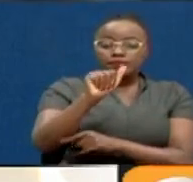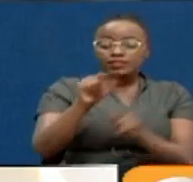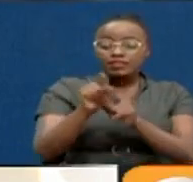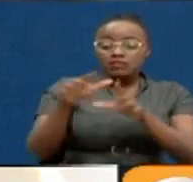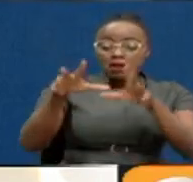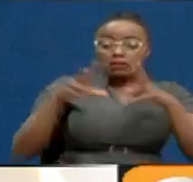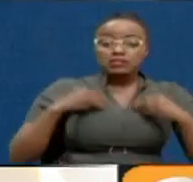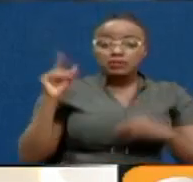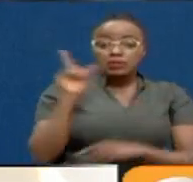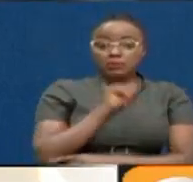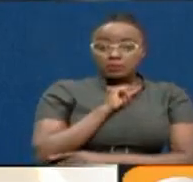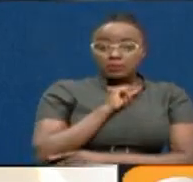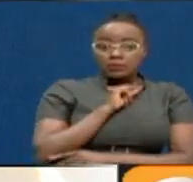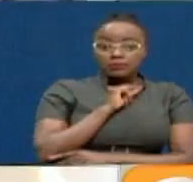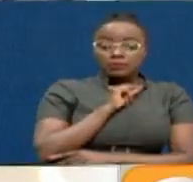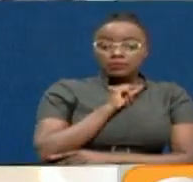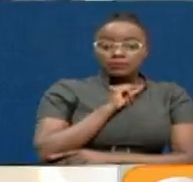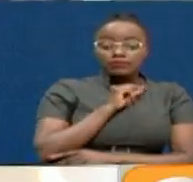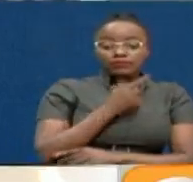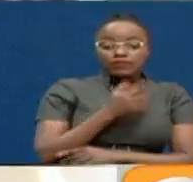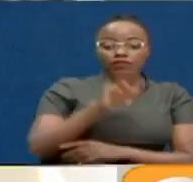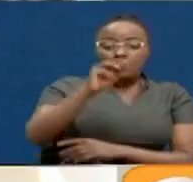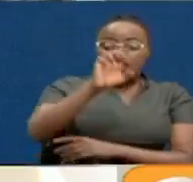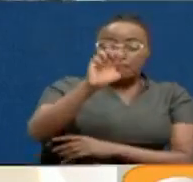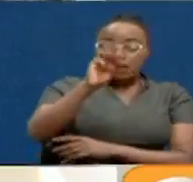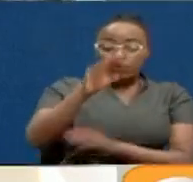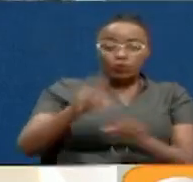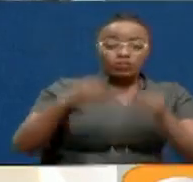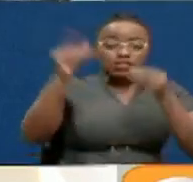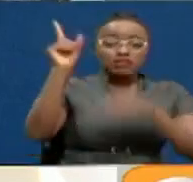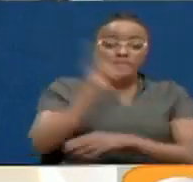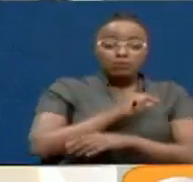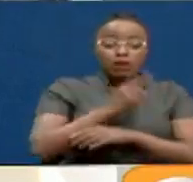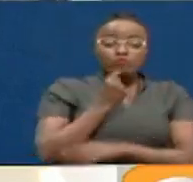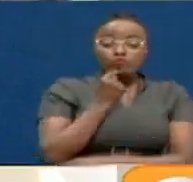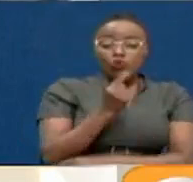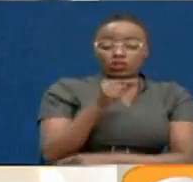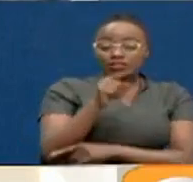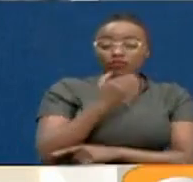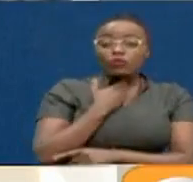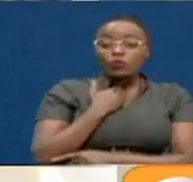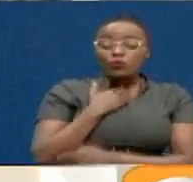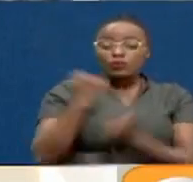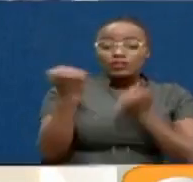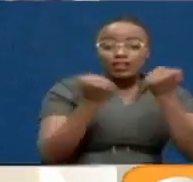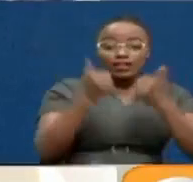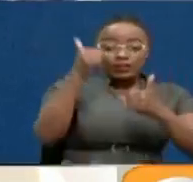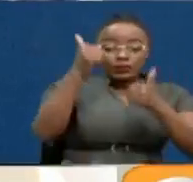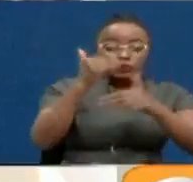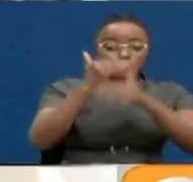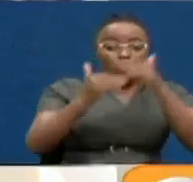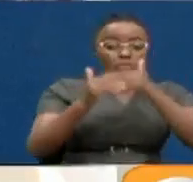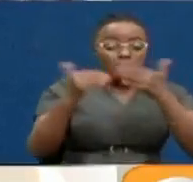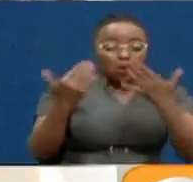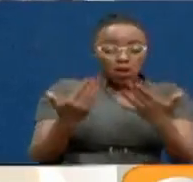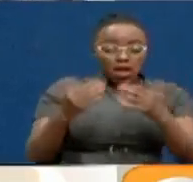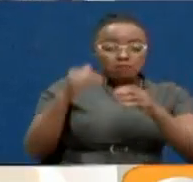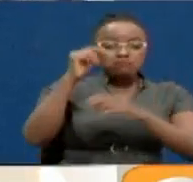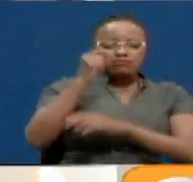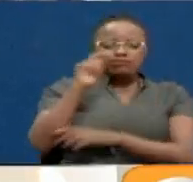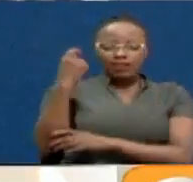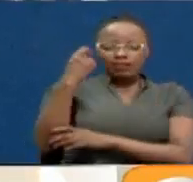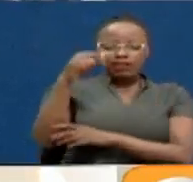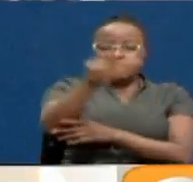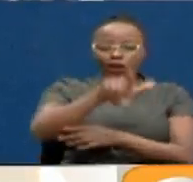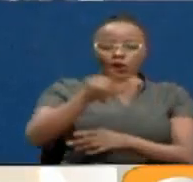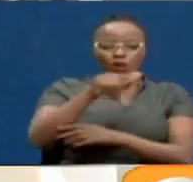it seriously as academics. The memo was given that Mzee Moi wanted a vehicle built in Kenya locally.